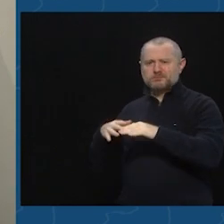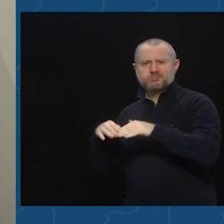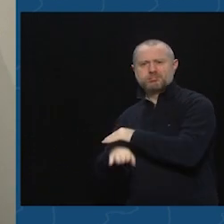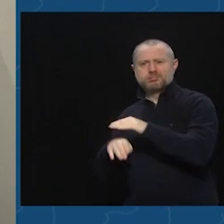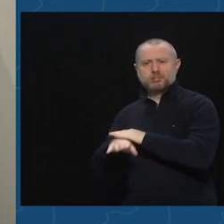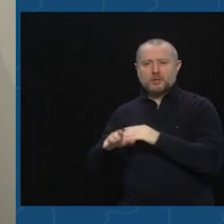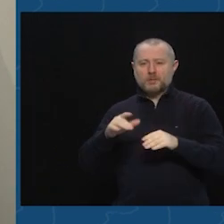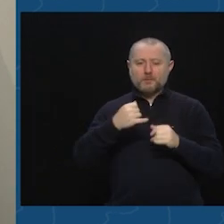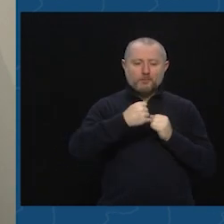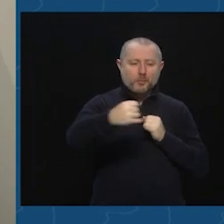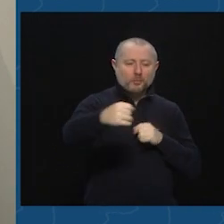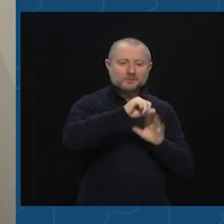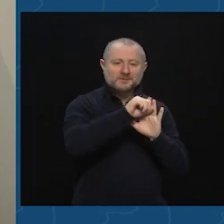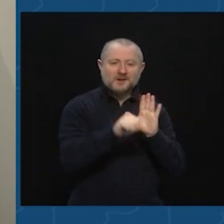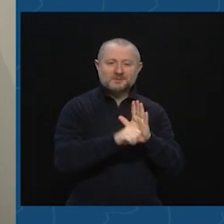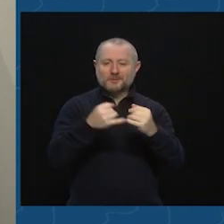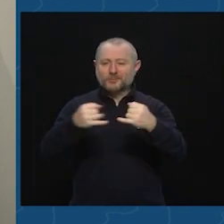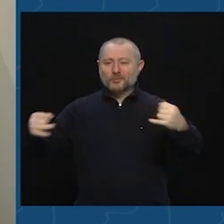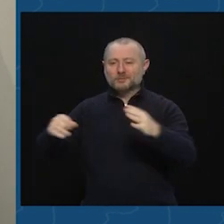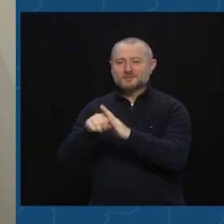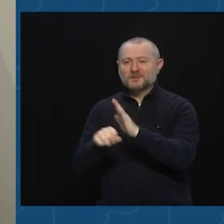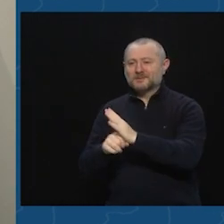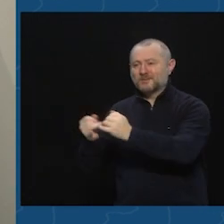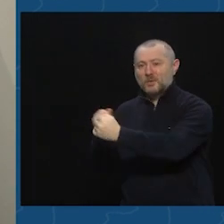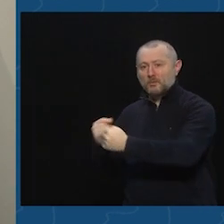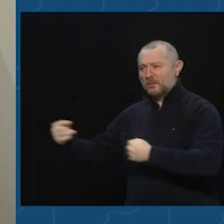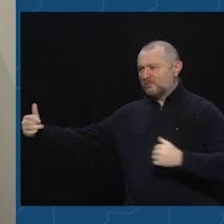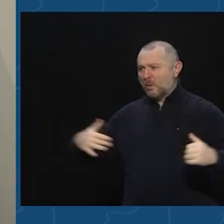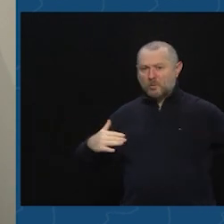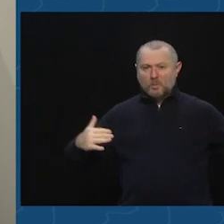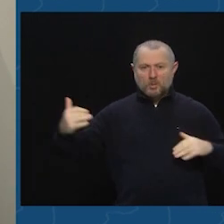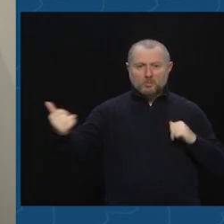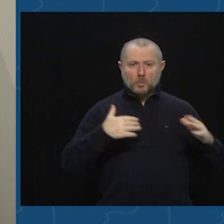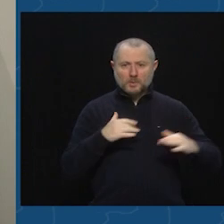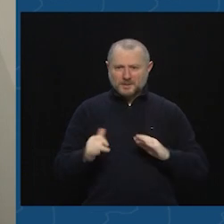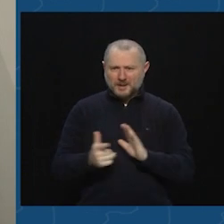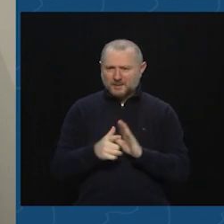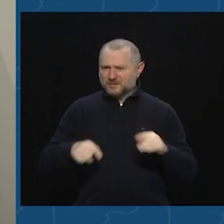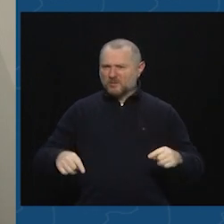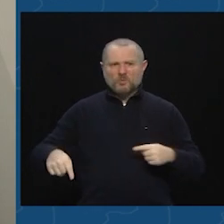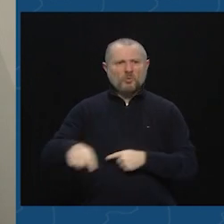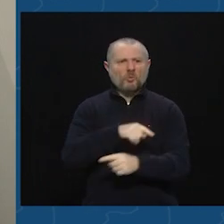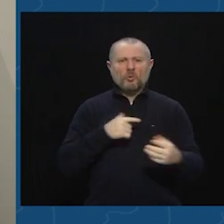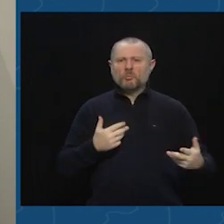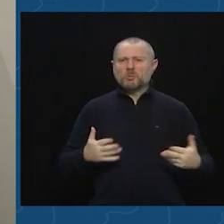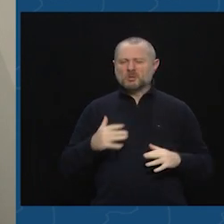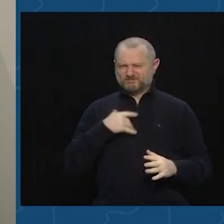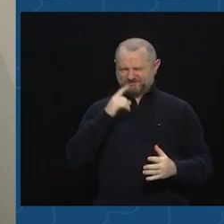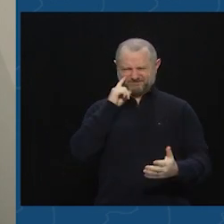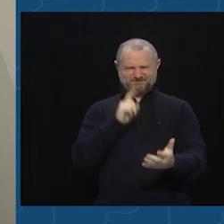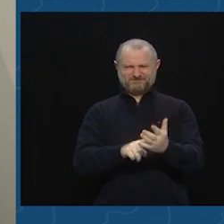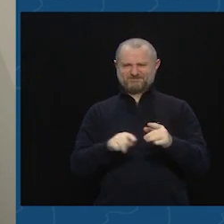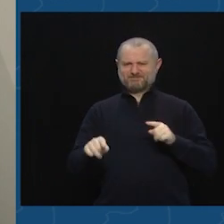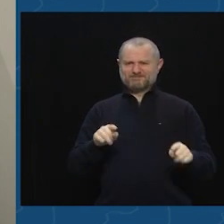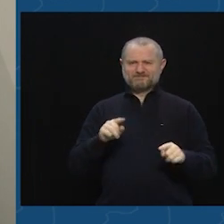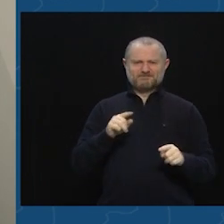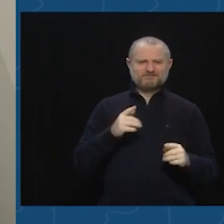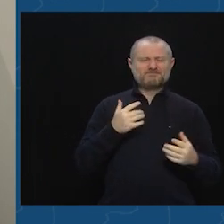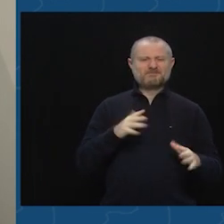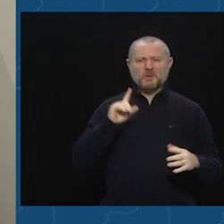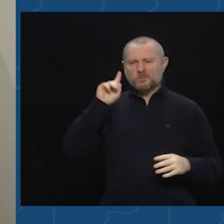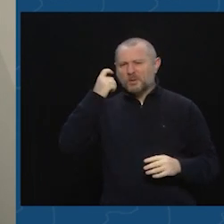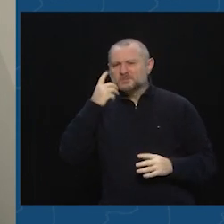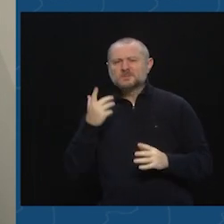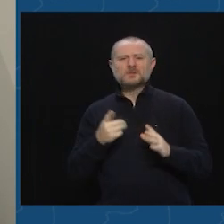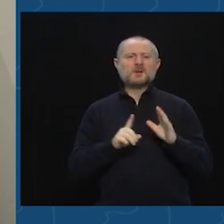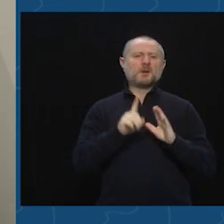seeing a concentration in places like the Bronx, Upper Manhattan, but also in other cities. I was just in